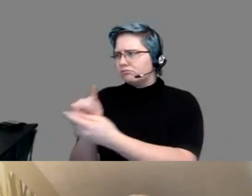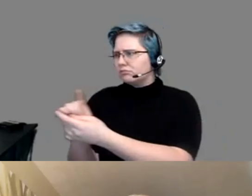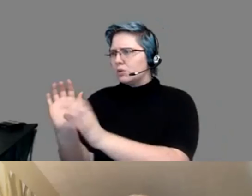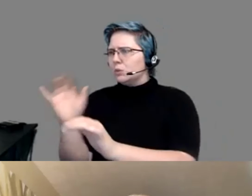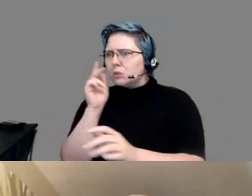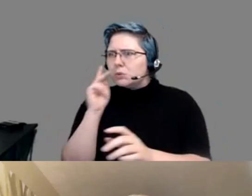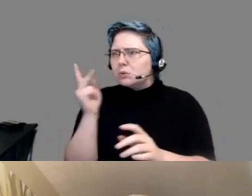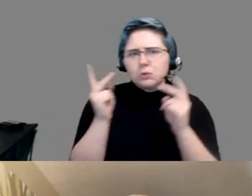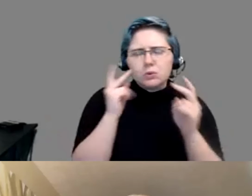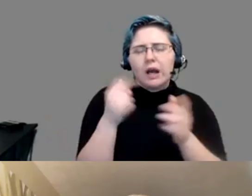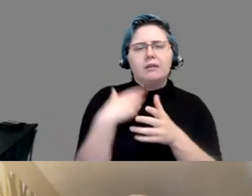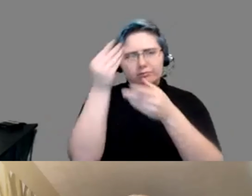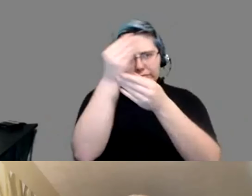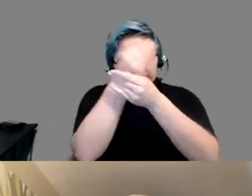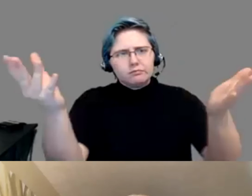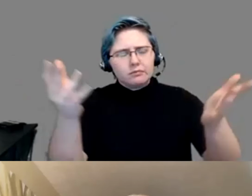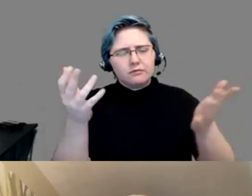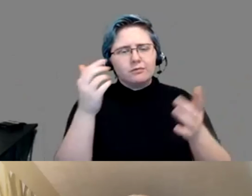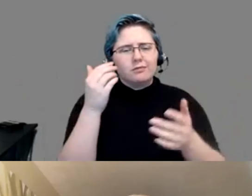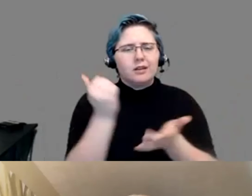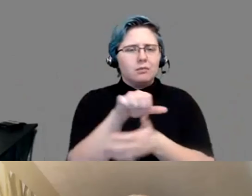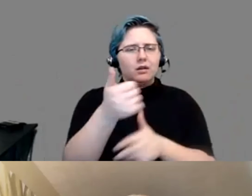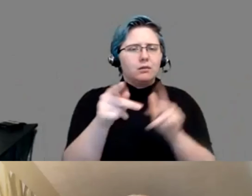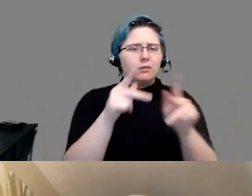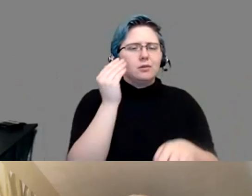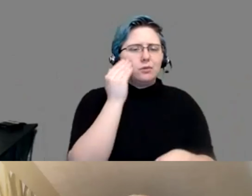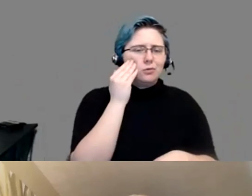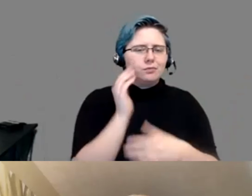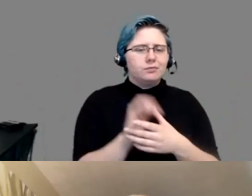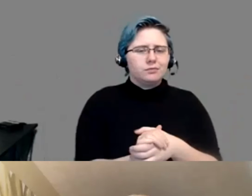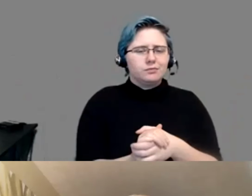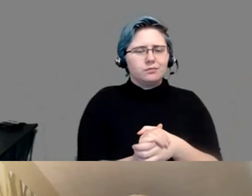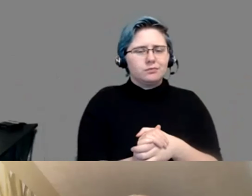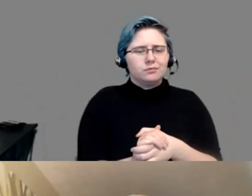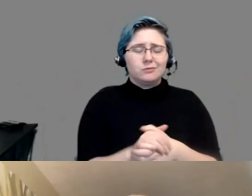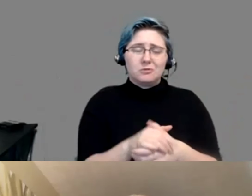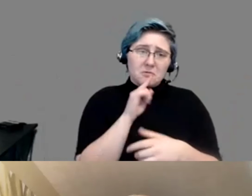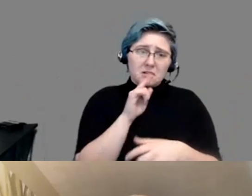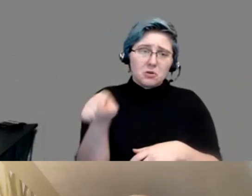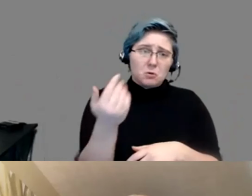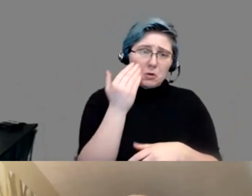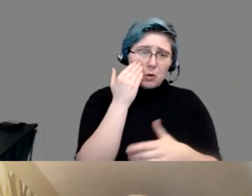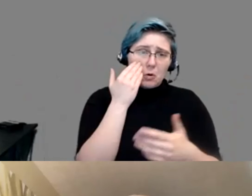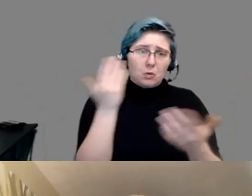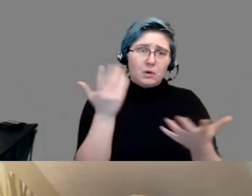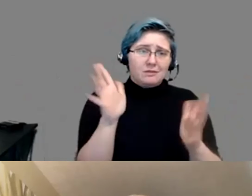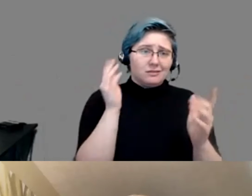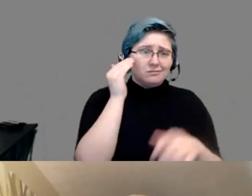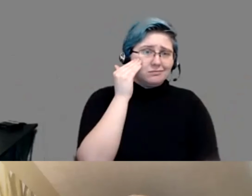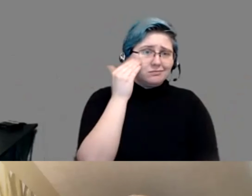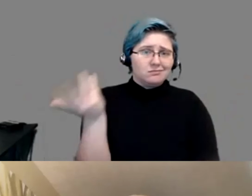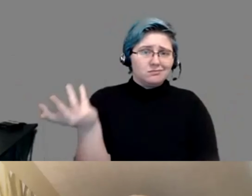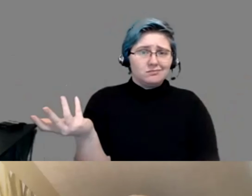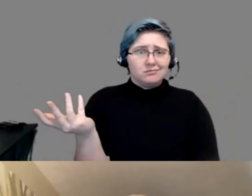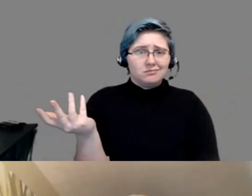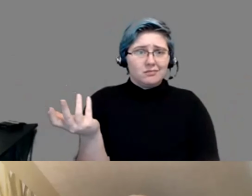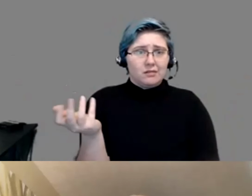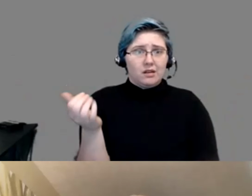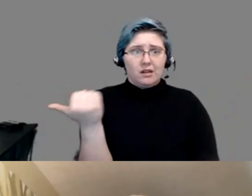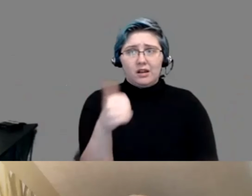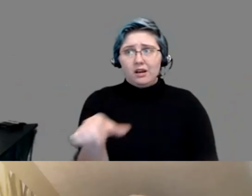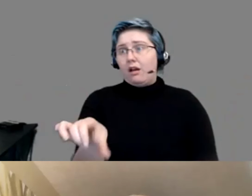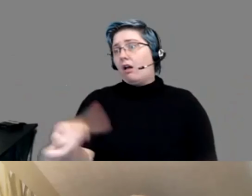so other people can know about it as well, because you only know what you know. You don't know anything that